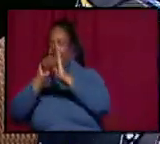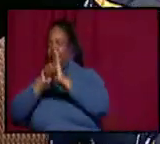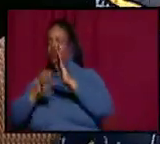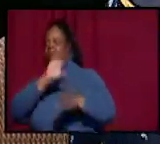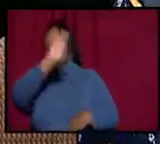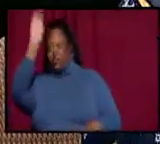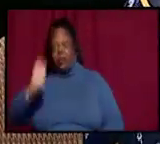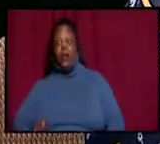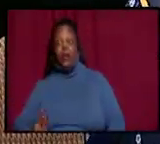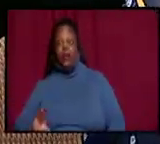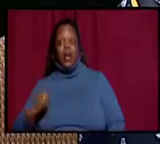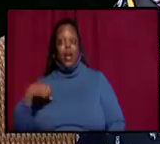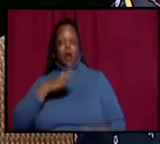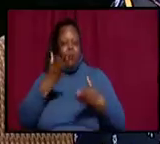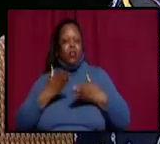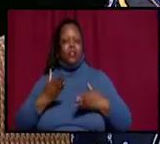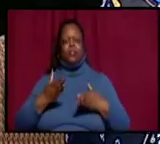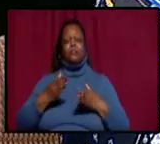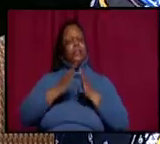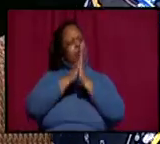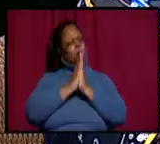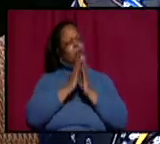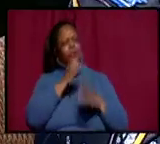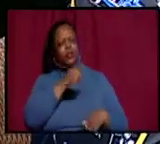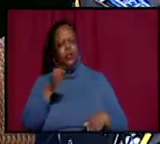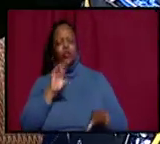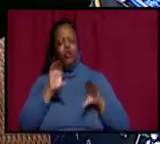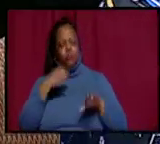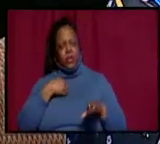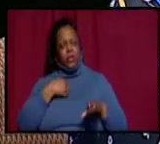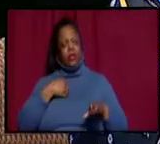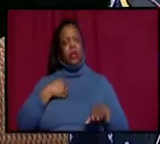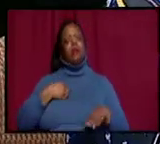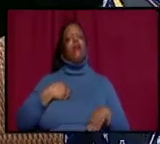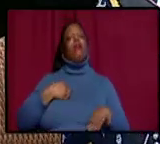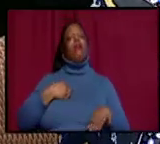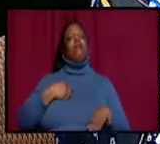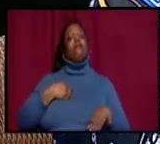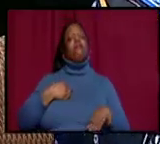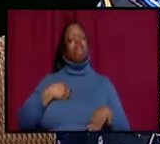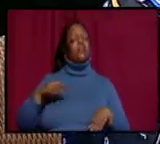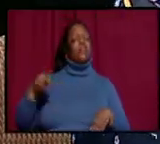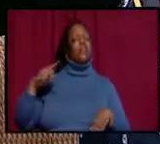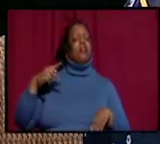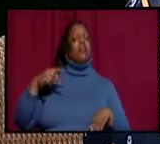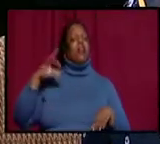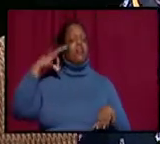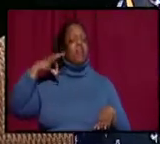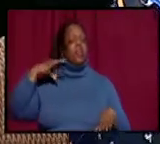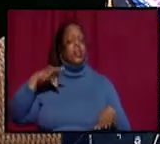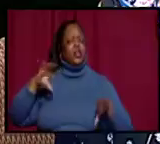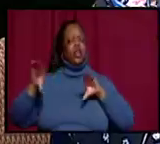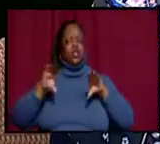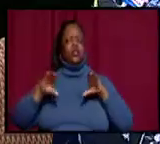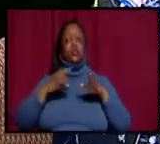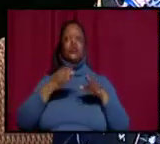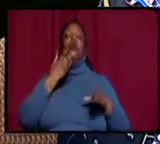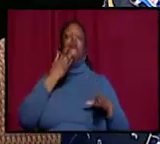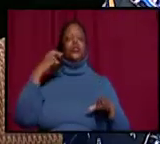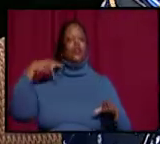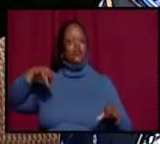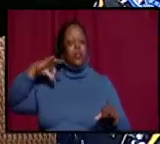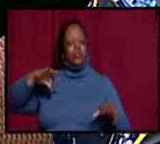Chicago. And I would just like to ask if you would do me a personal favor. Won't you get your families and surround